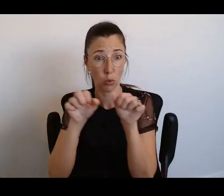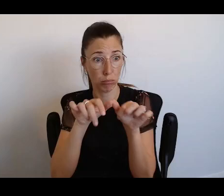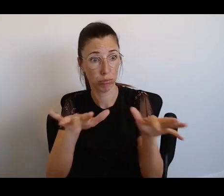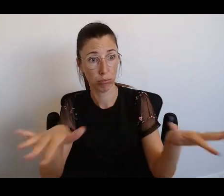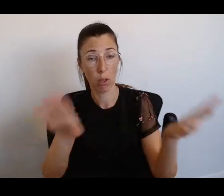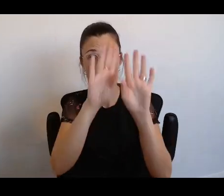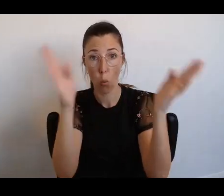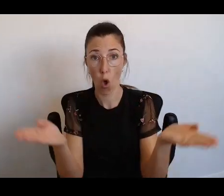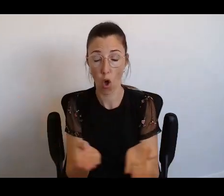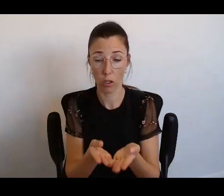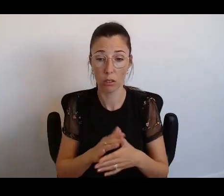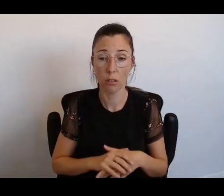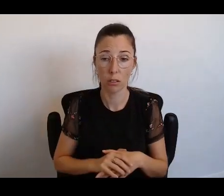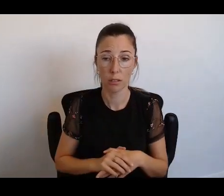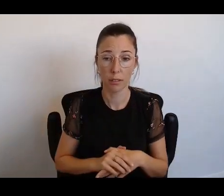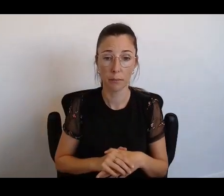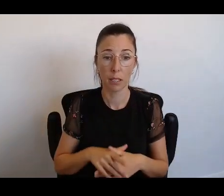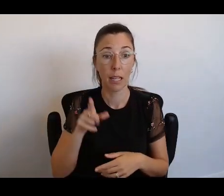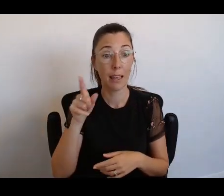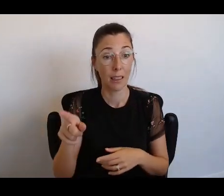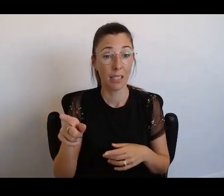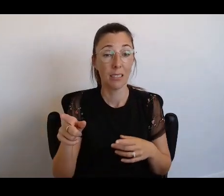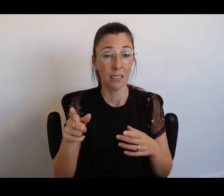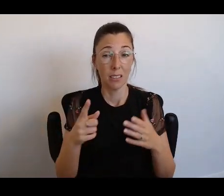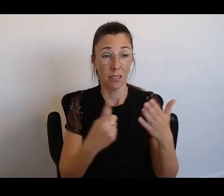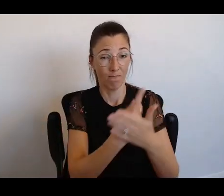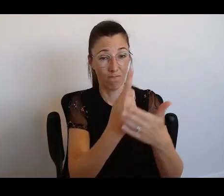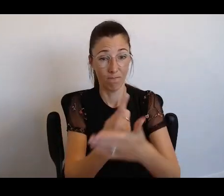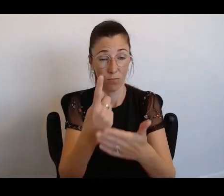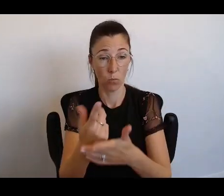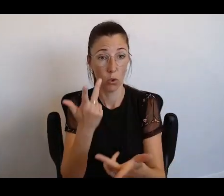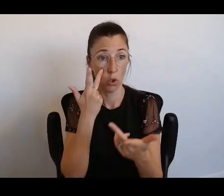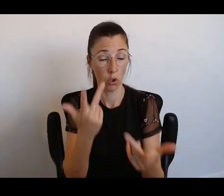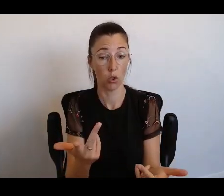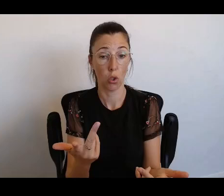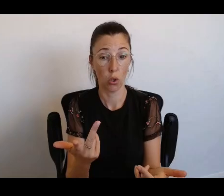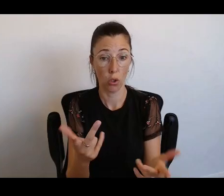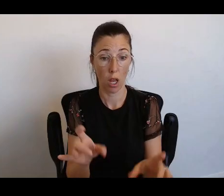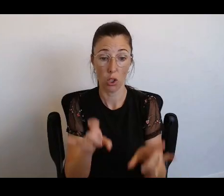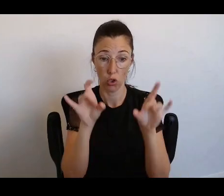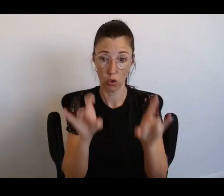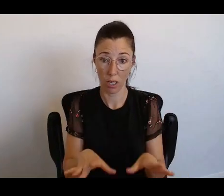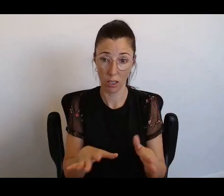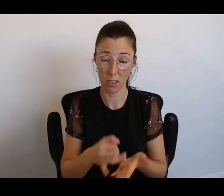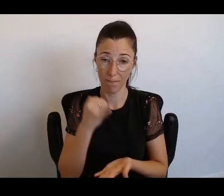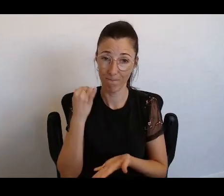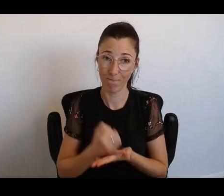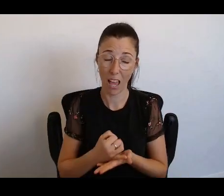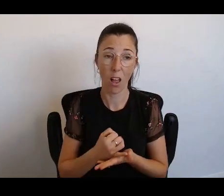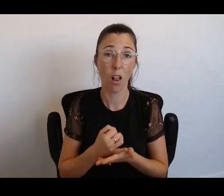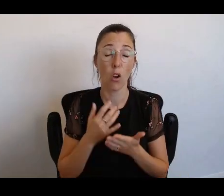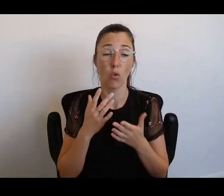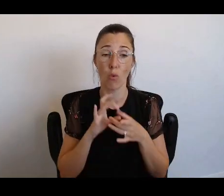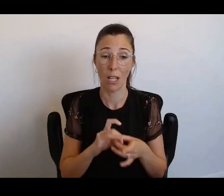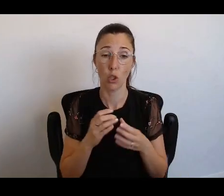These movements reinforced a spotlight on Australia's fraught relationship with its First Nations peoples. In